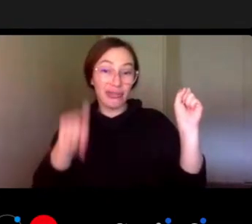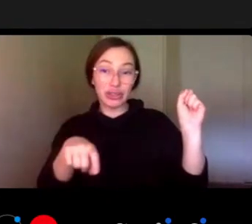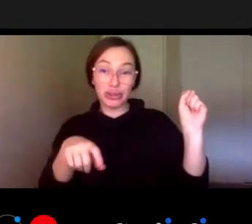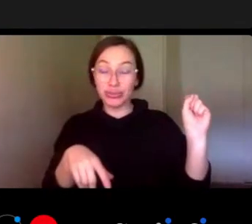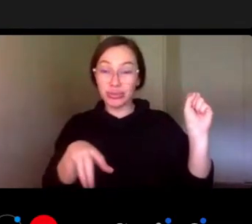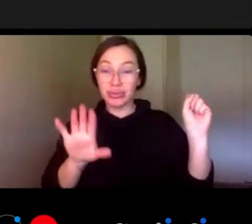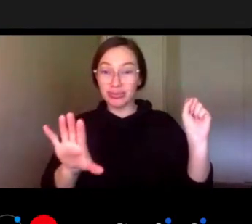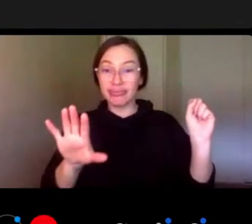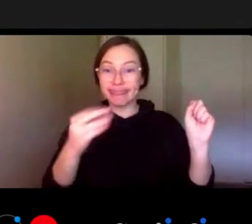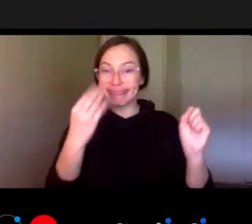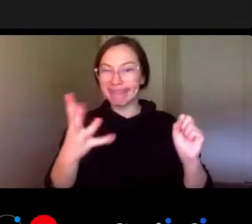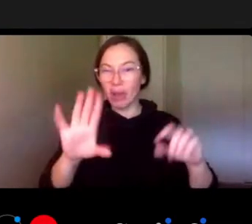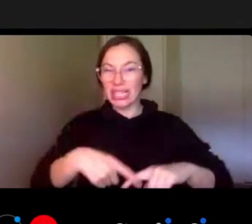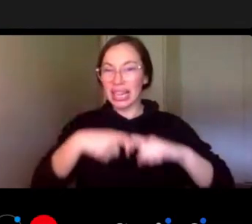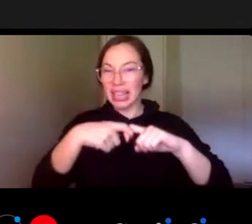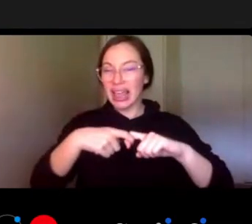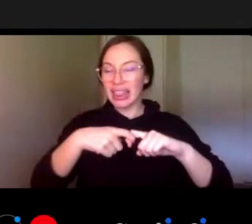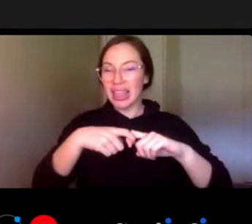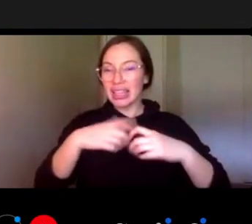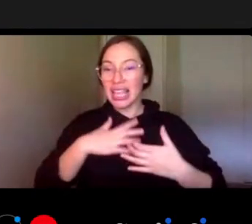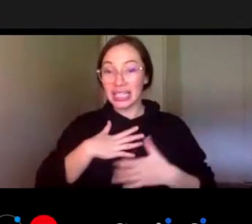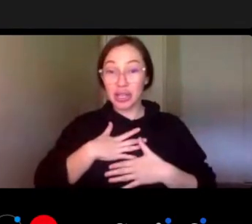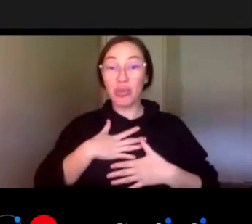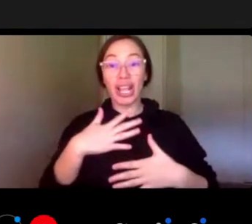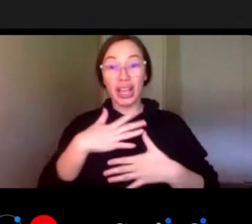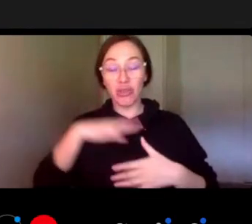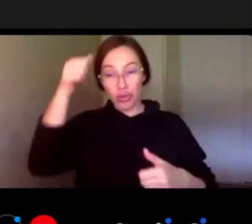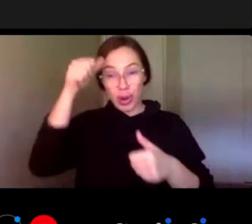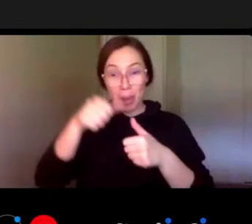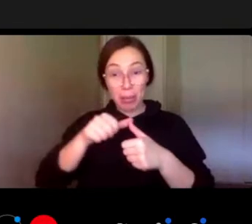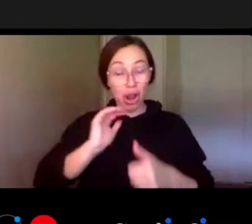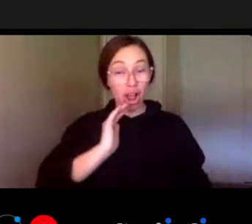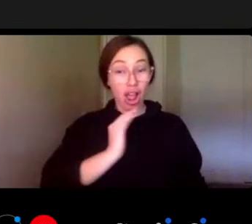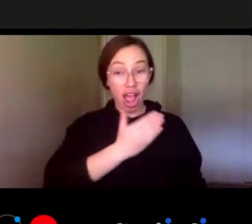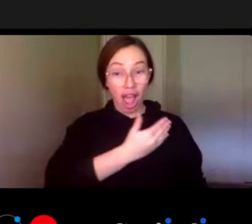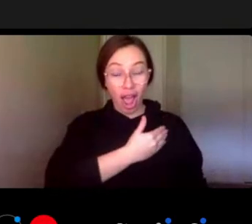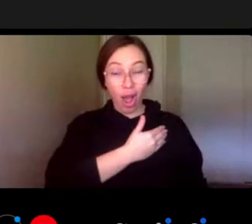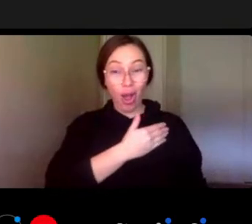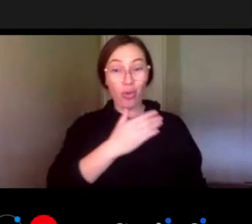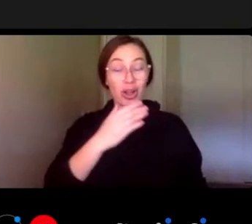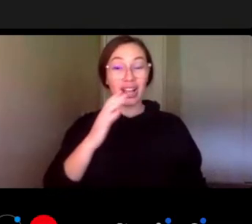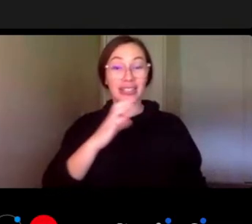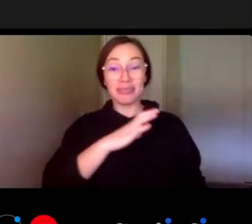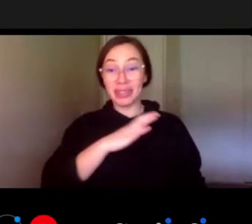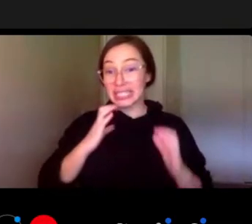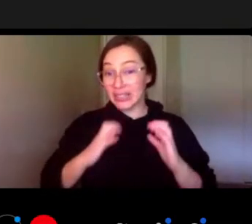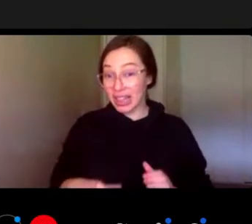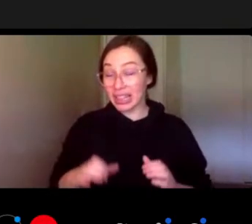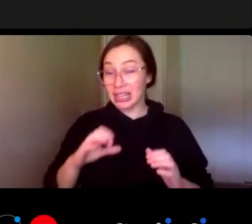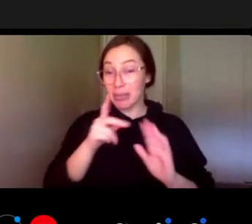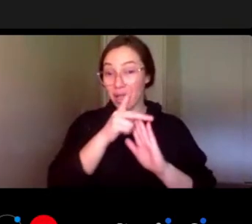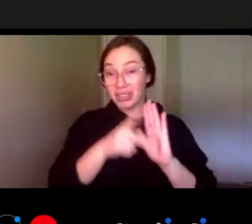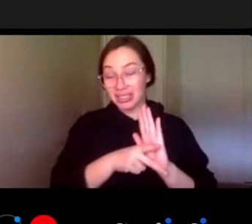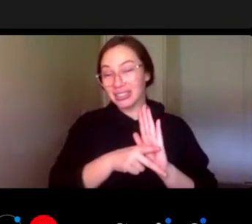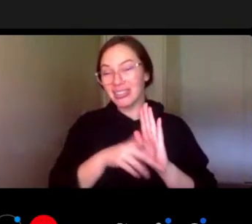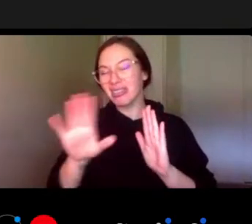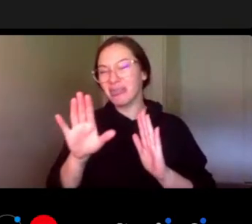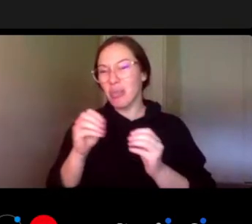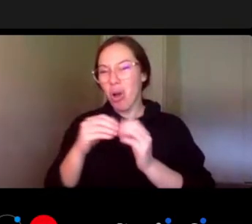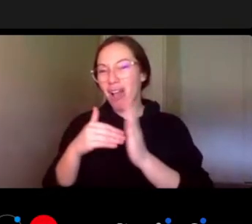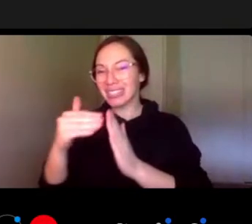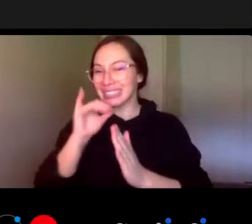take a breath and, you know, remember our civility policy, but that's unusual. More often it's more subtle than that, but have